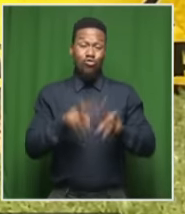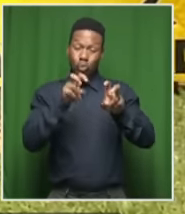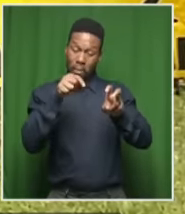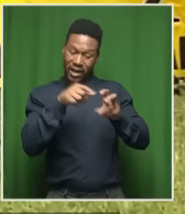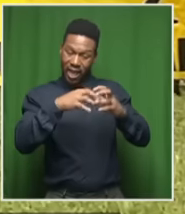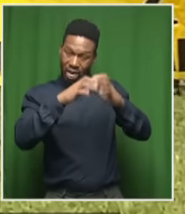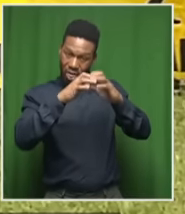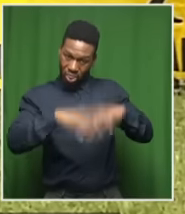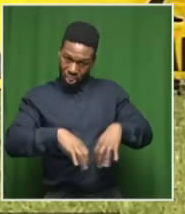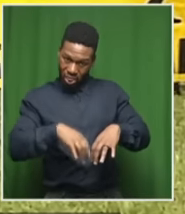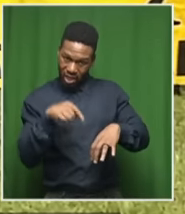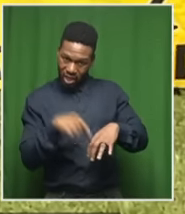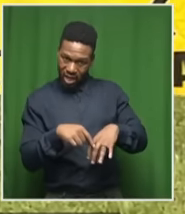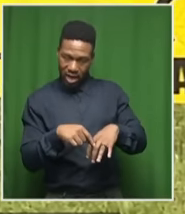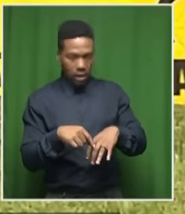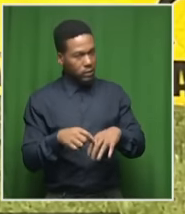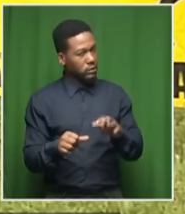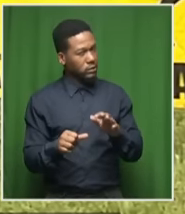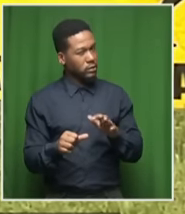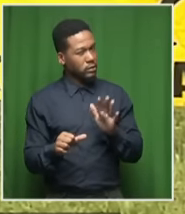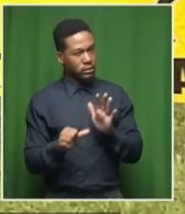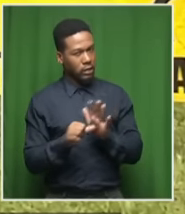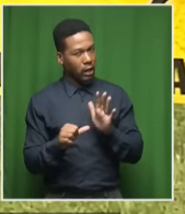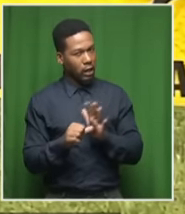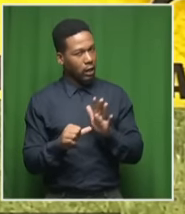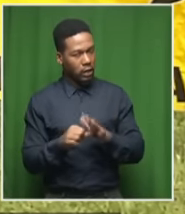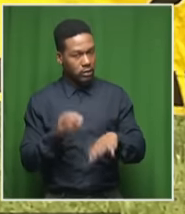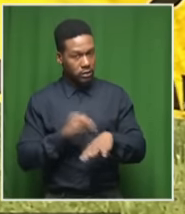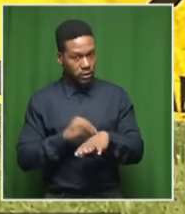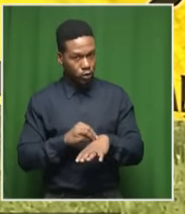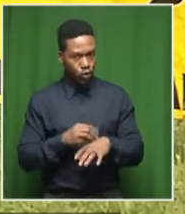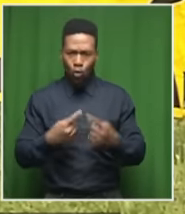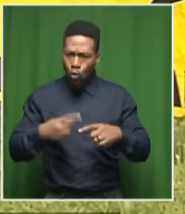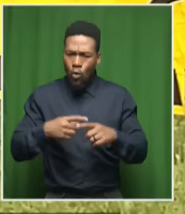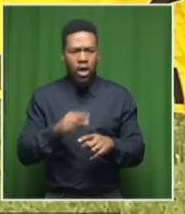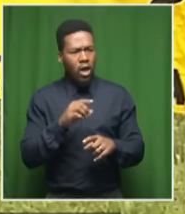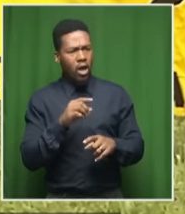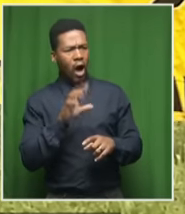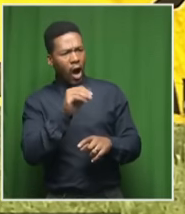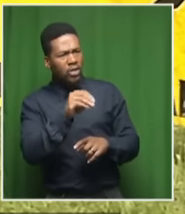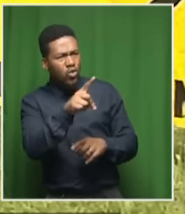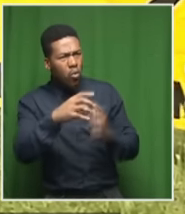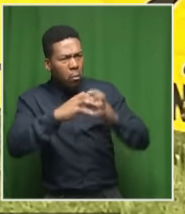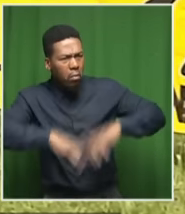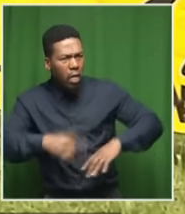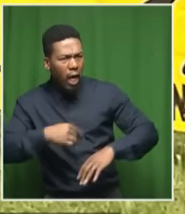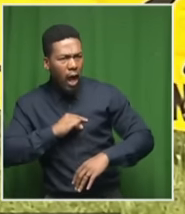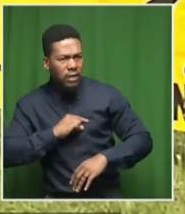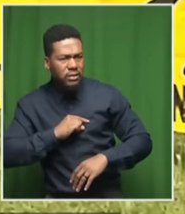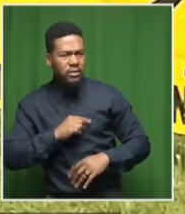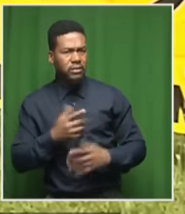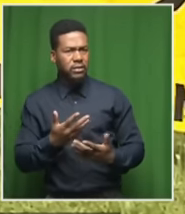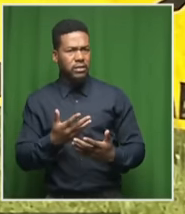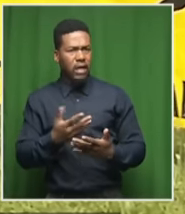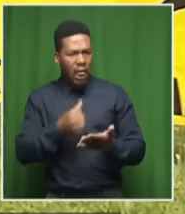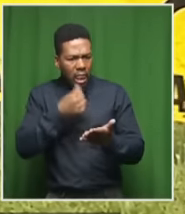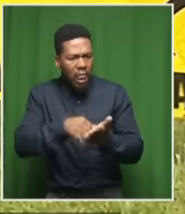we're told that we're disbanded, we're still looking for a letter that shows that we're disbanded. The NEC could not produce that letter, even still today.